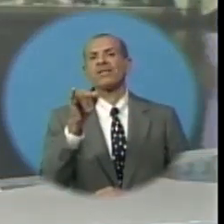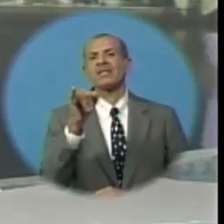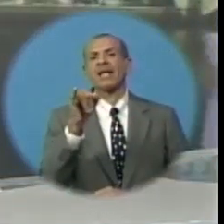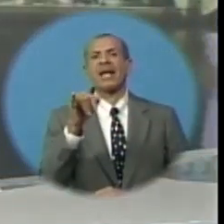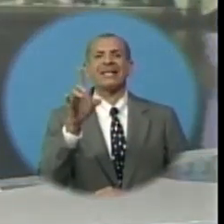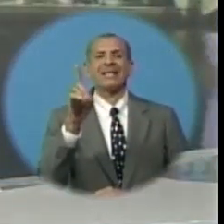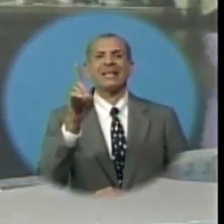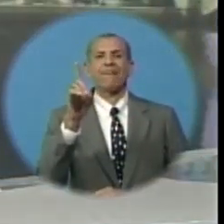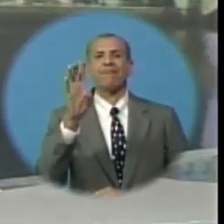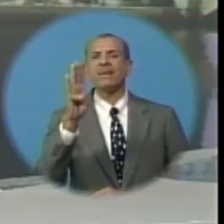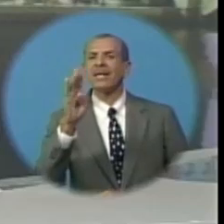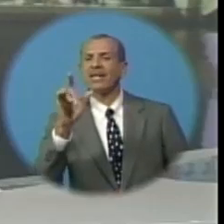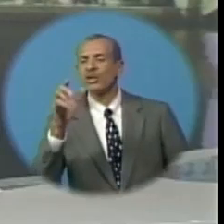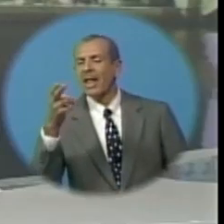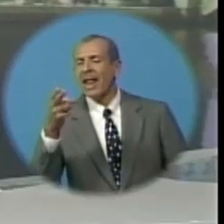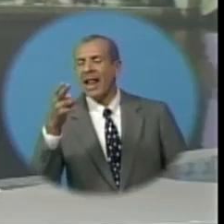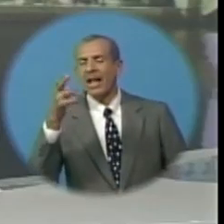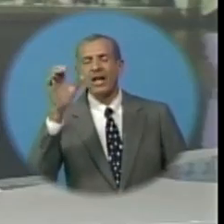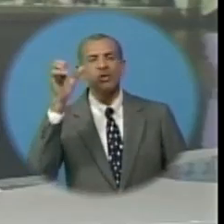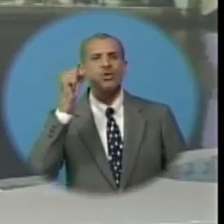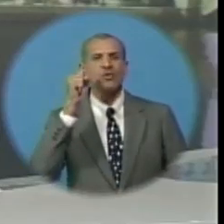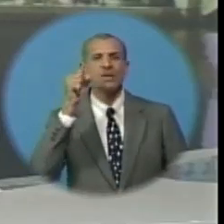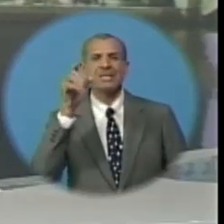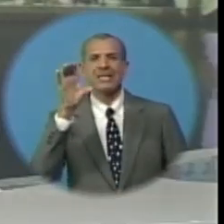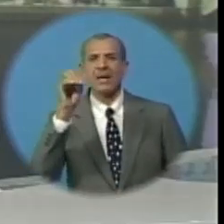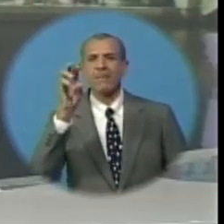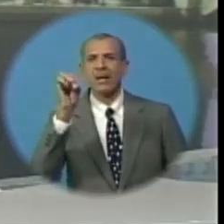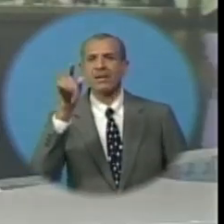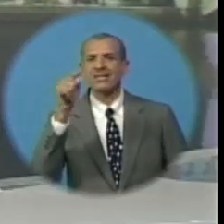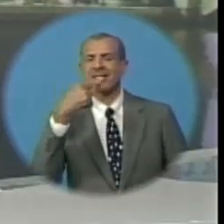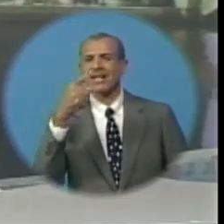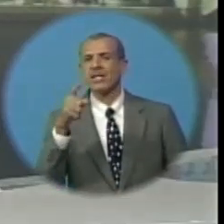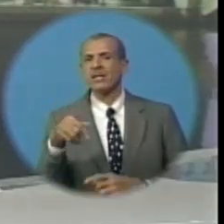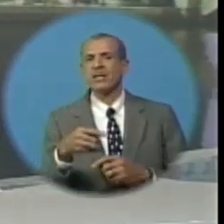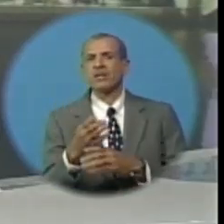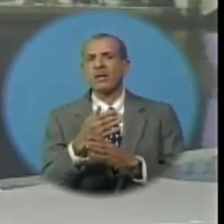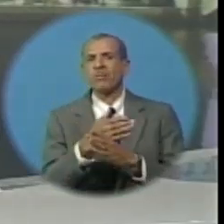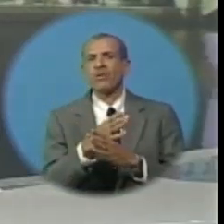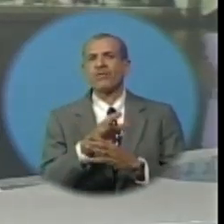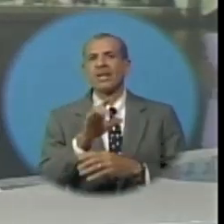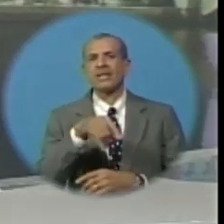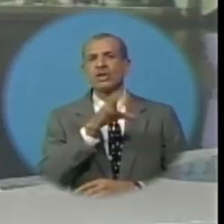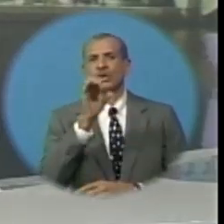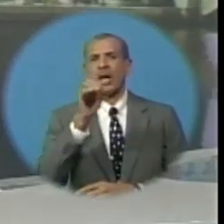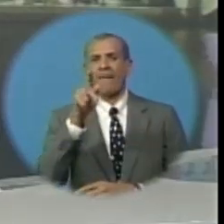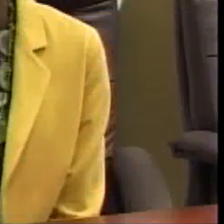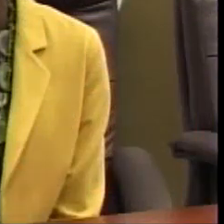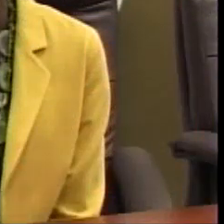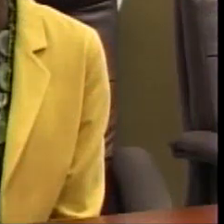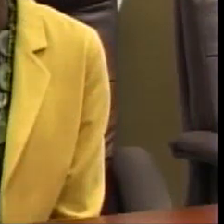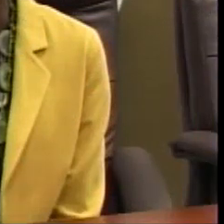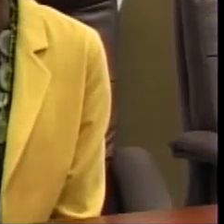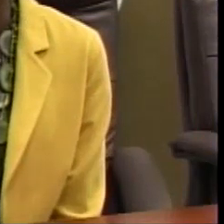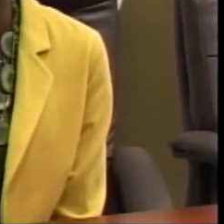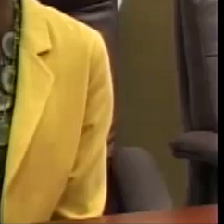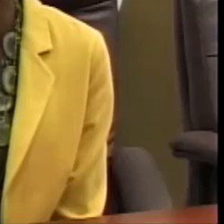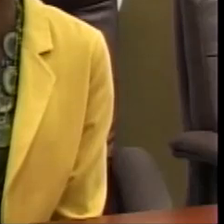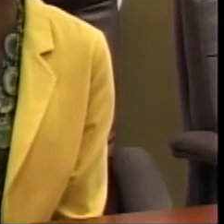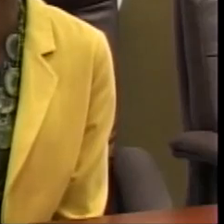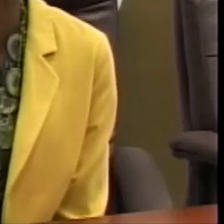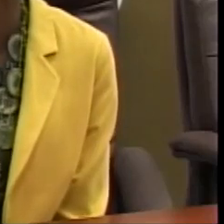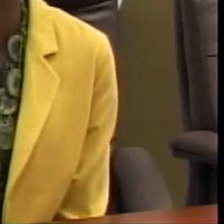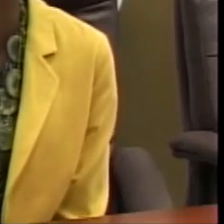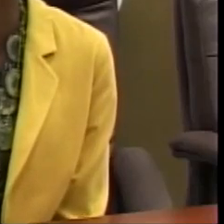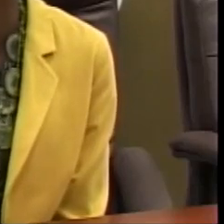BHL, Sophia Cambridge, revealed the funds will go towards refurbishment of the QEH's chapel. Our contribution this afternoon is really